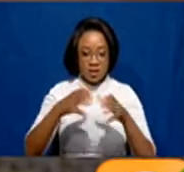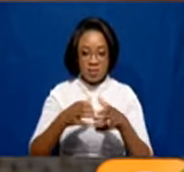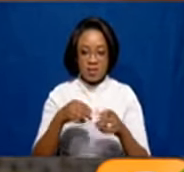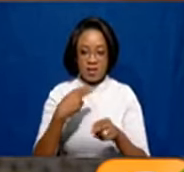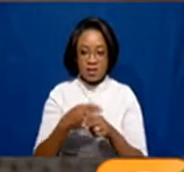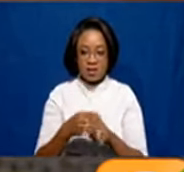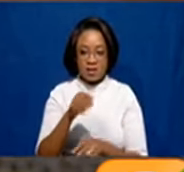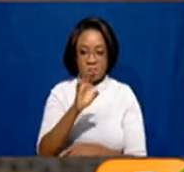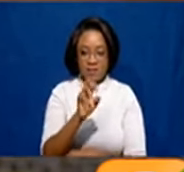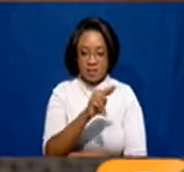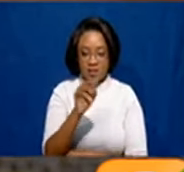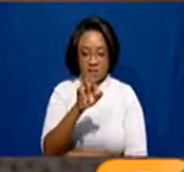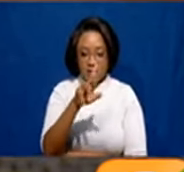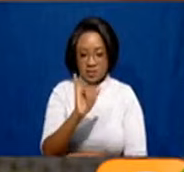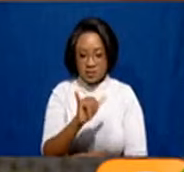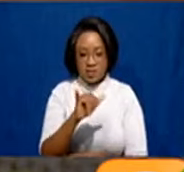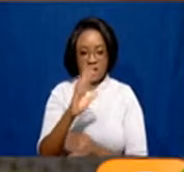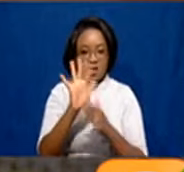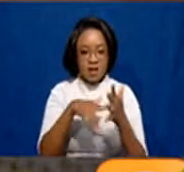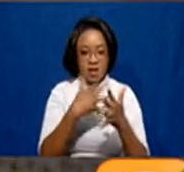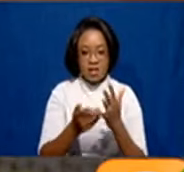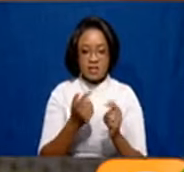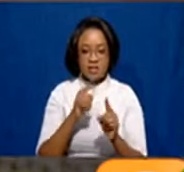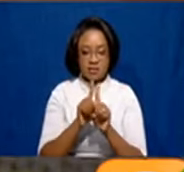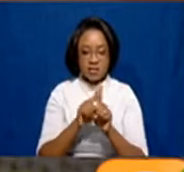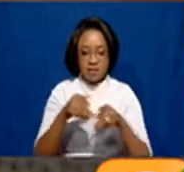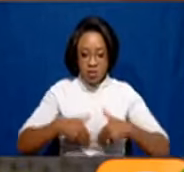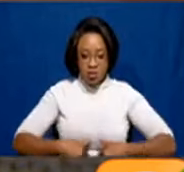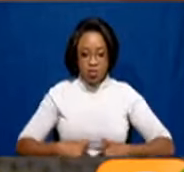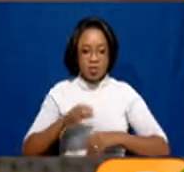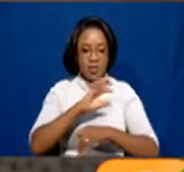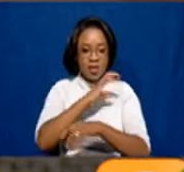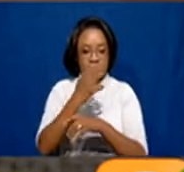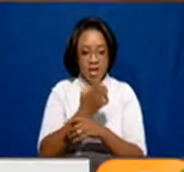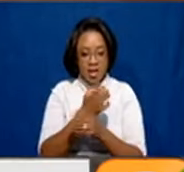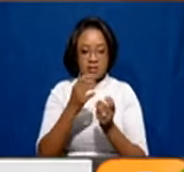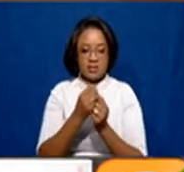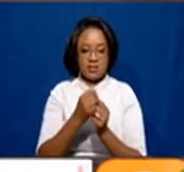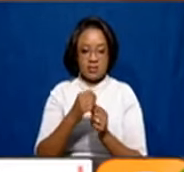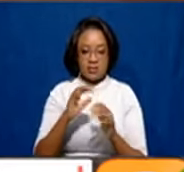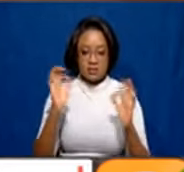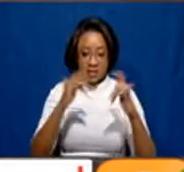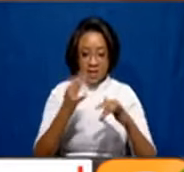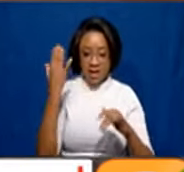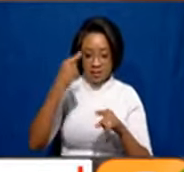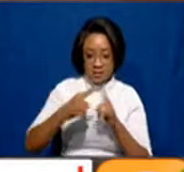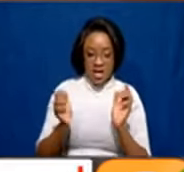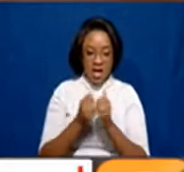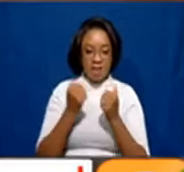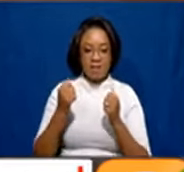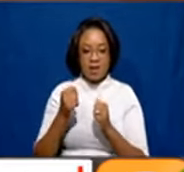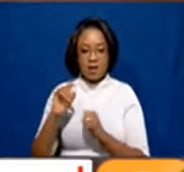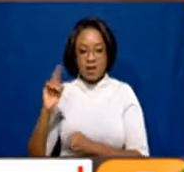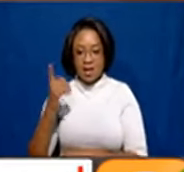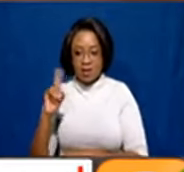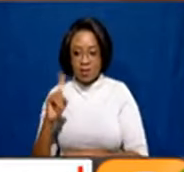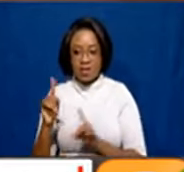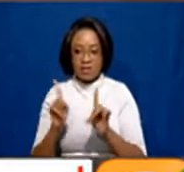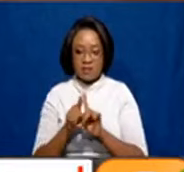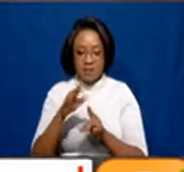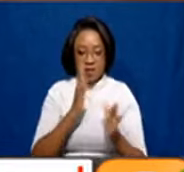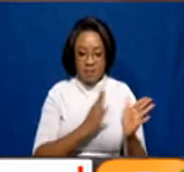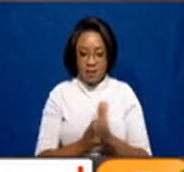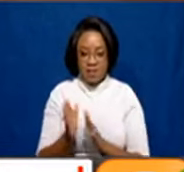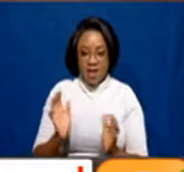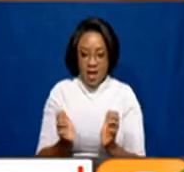they have a youth platform called the Youth Energy Summit. So it was held last year in Nairobi, so this is a precursor to the one that's going to happen